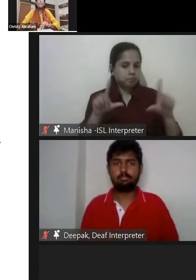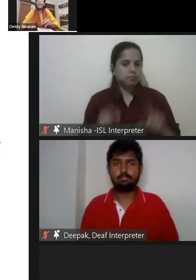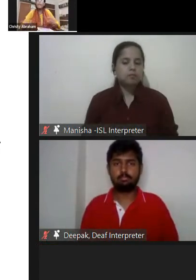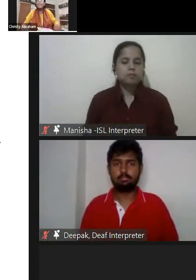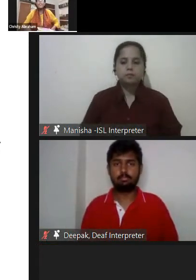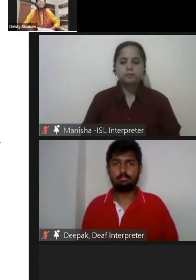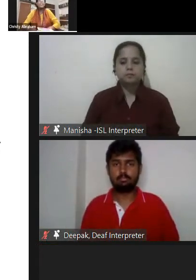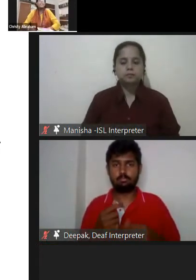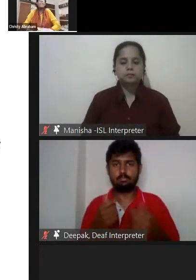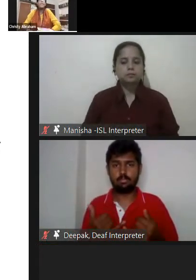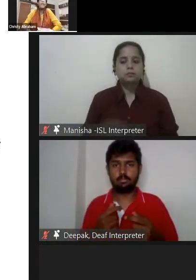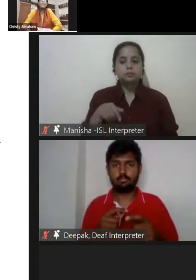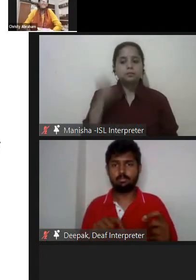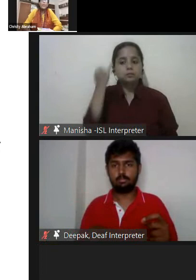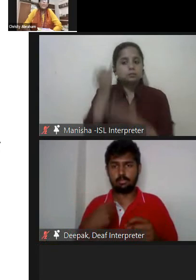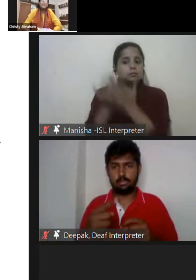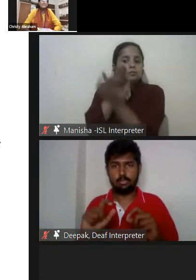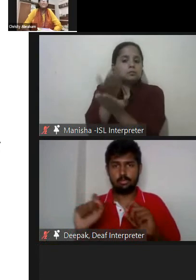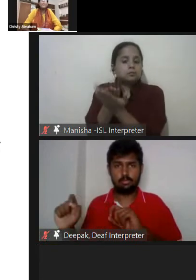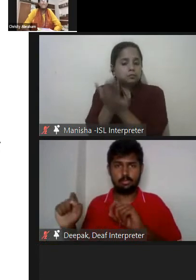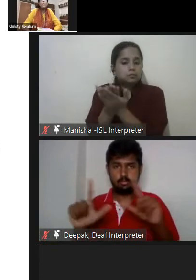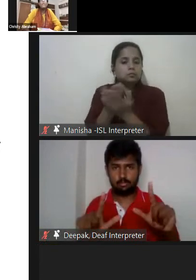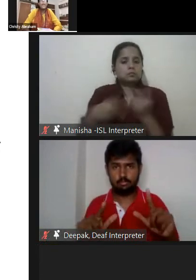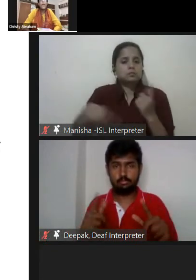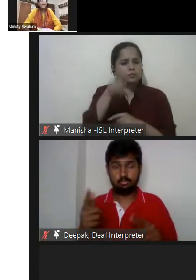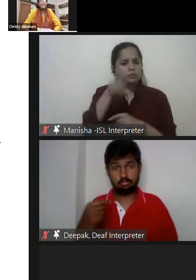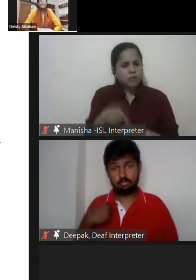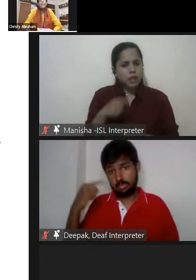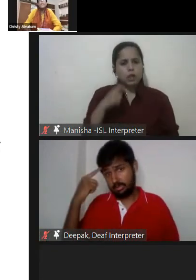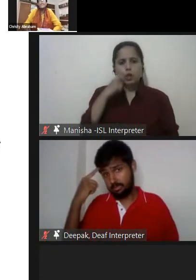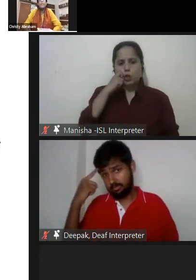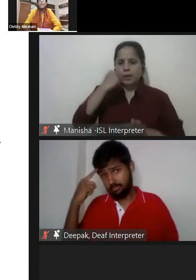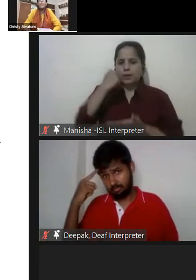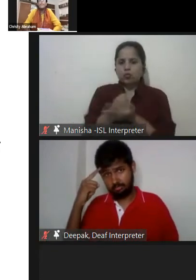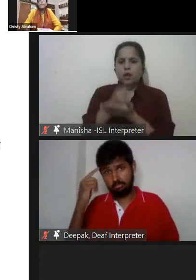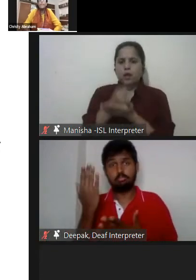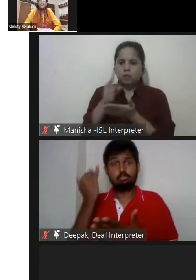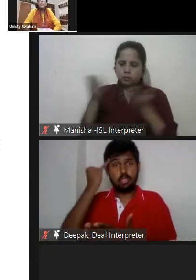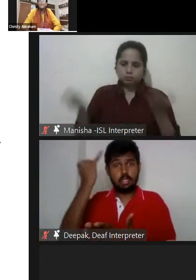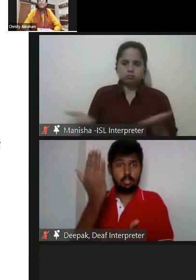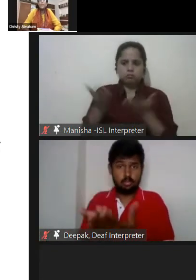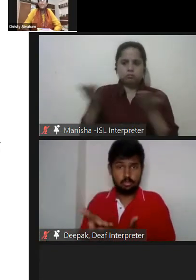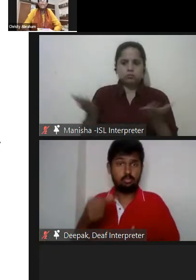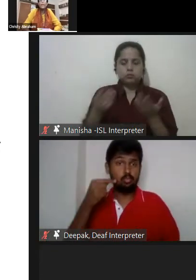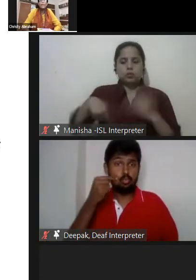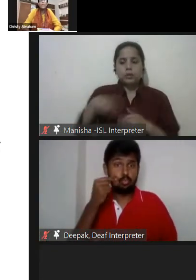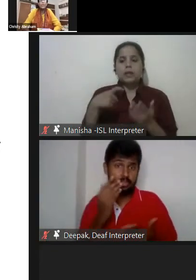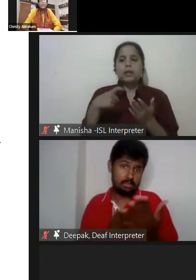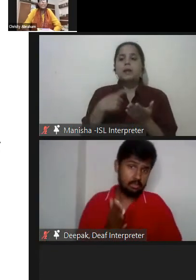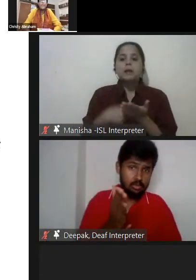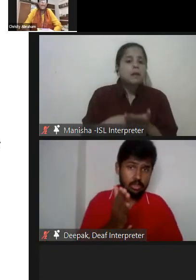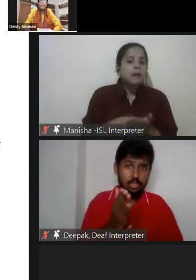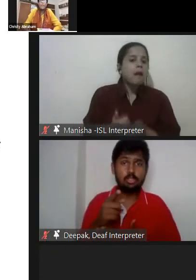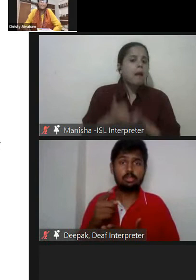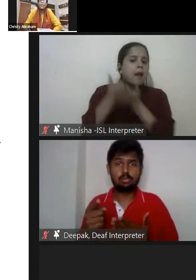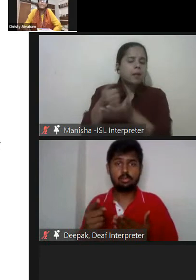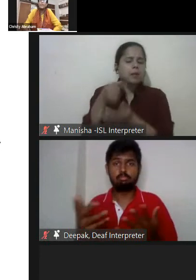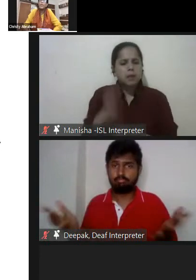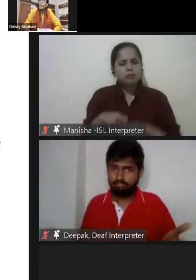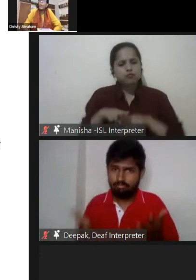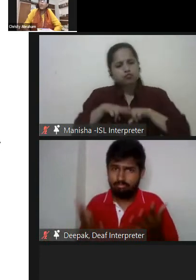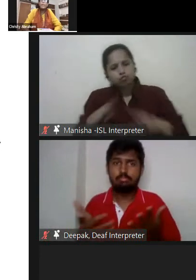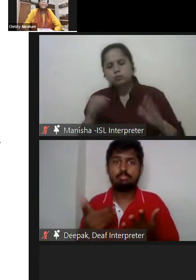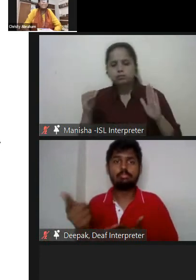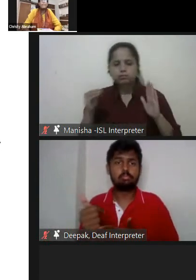So the recommendation is that promote human rights and Rehab 2030 should be in full alignment to UNCRPD,